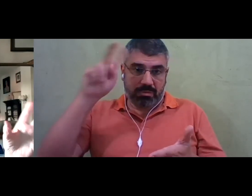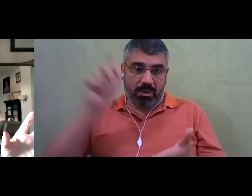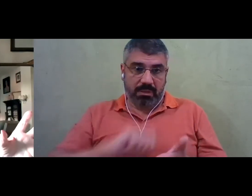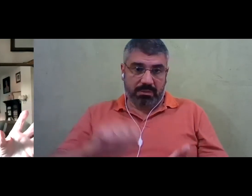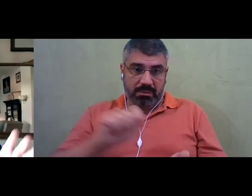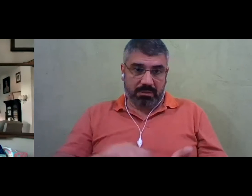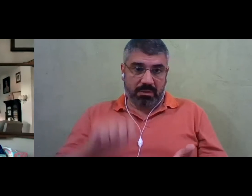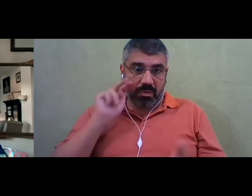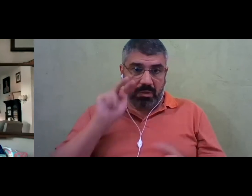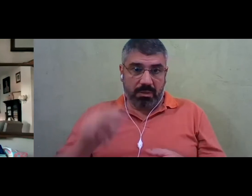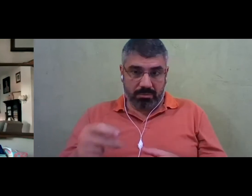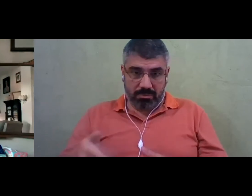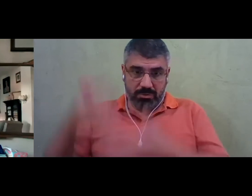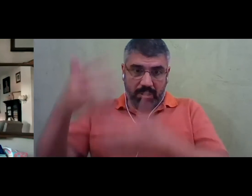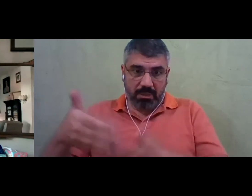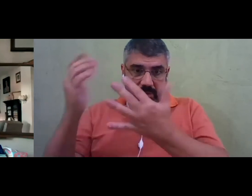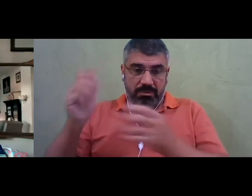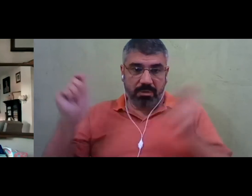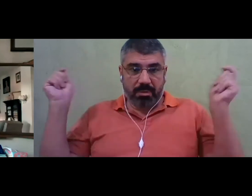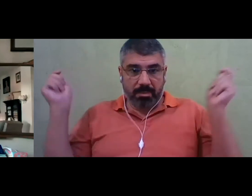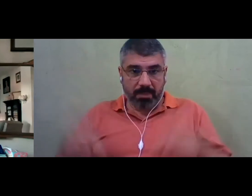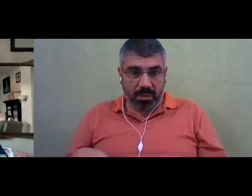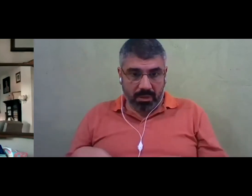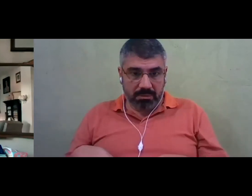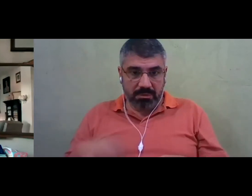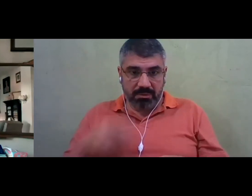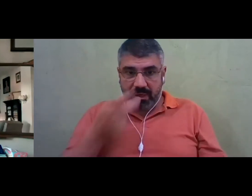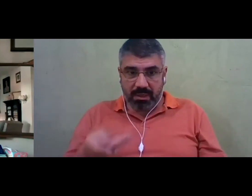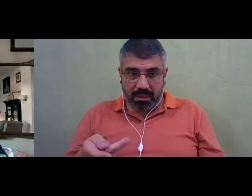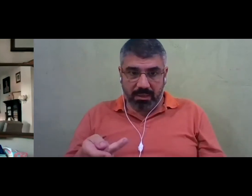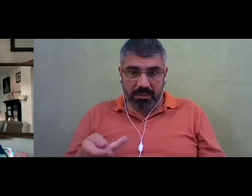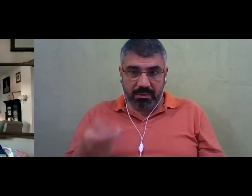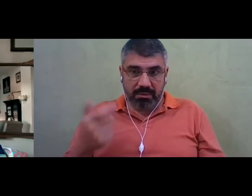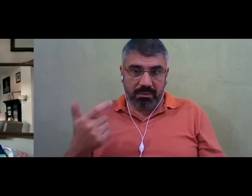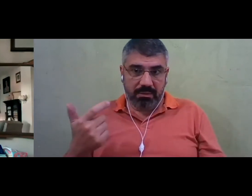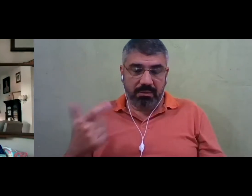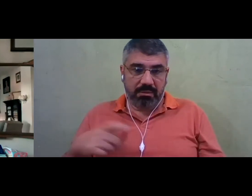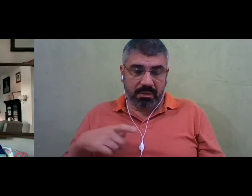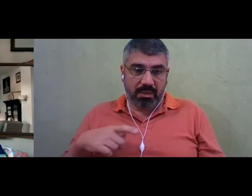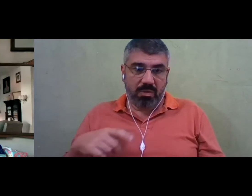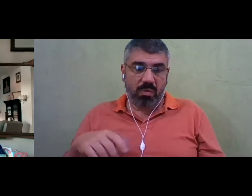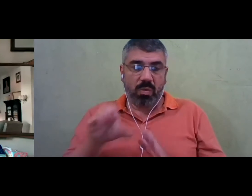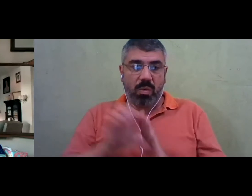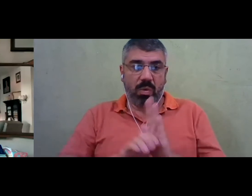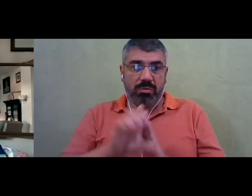like a heading. But it's a bad concept because